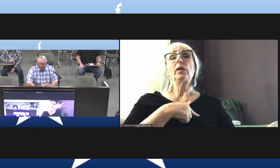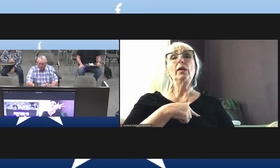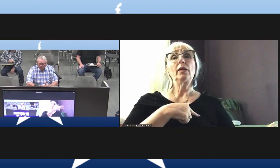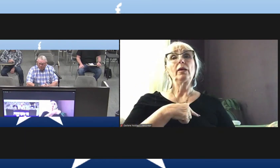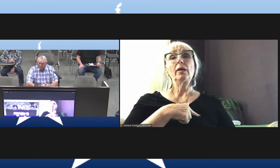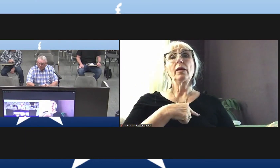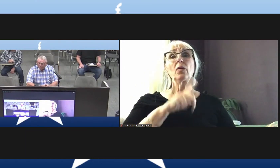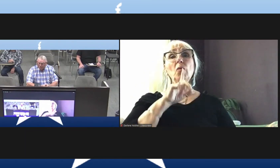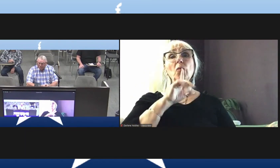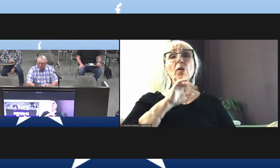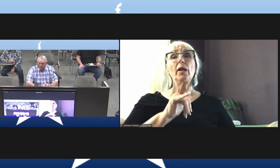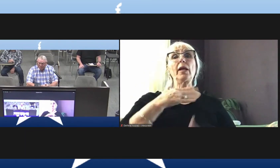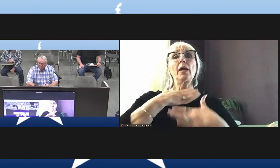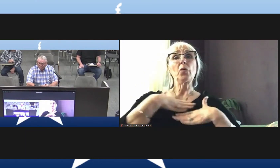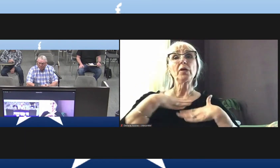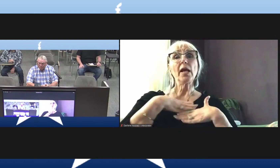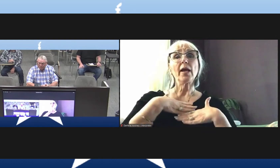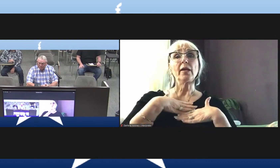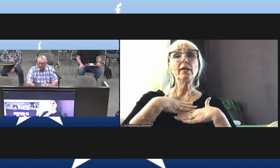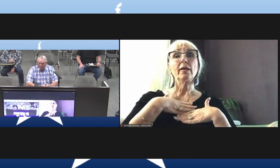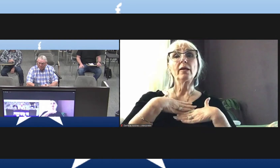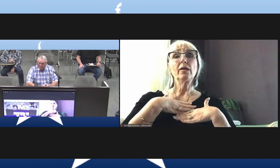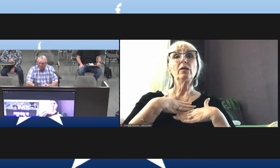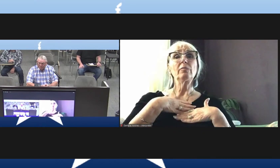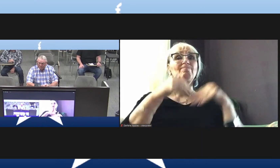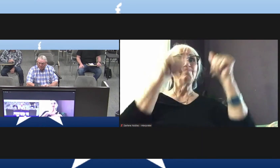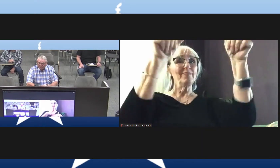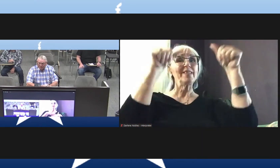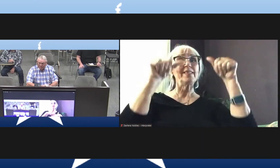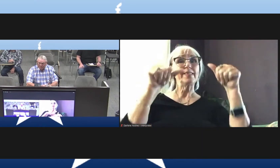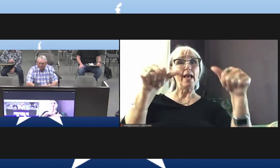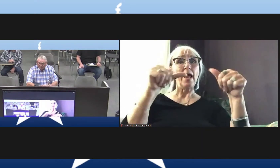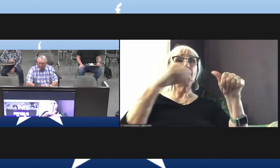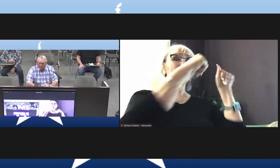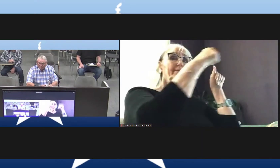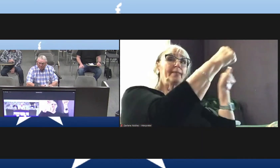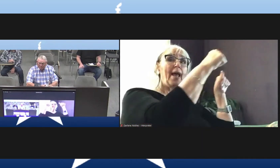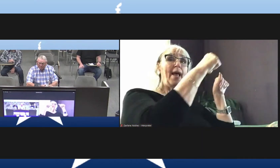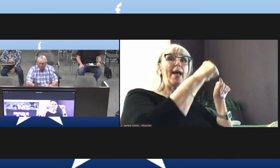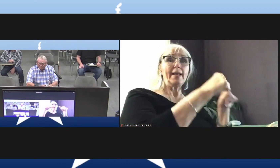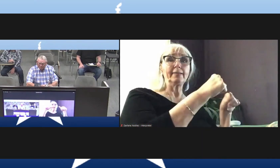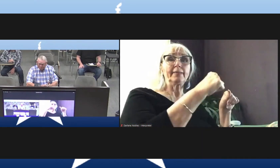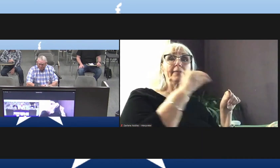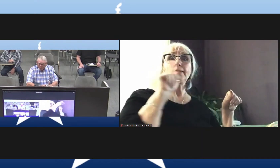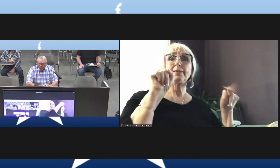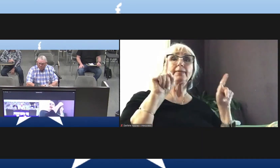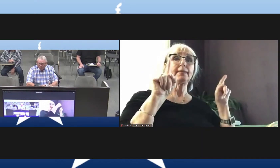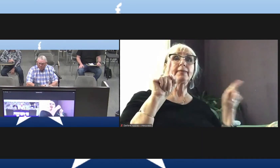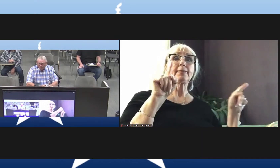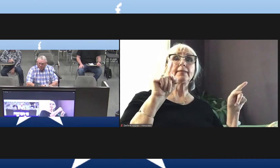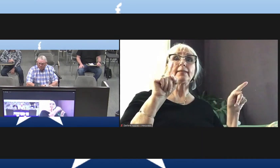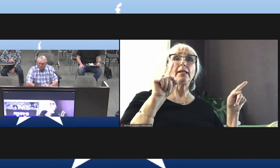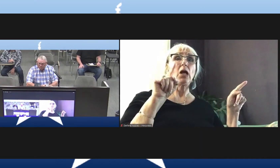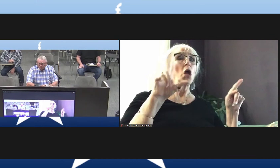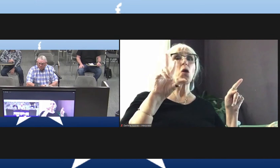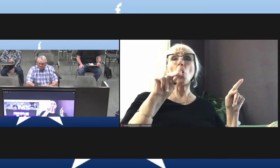really appreciated if y'all would put a sign up on each side saying, no big trucks.